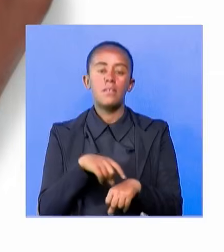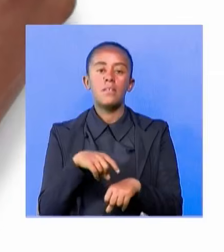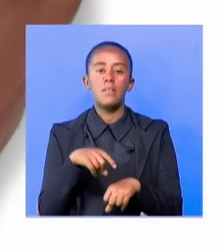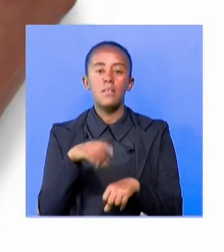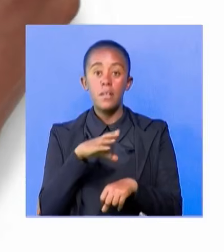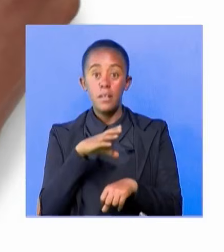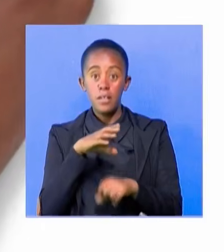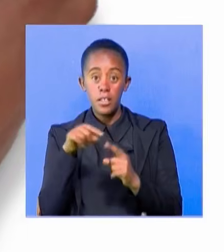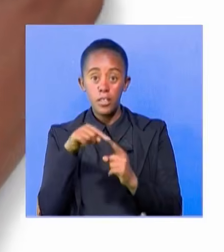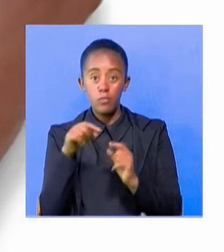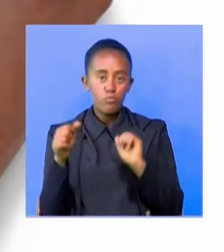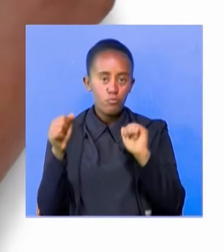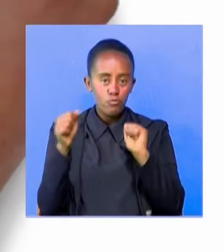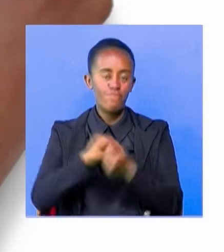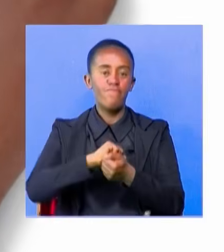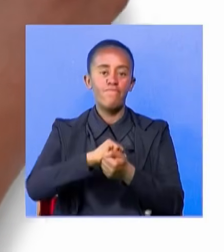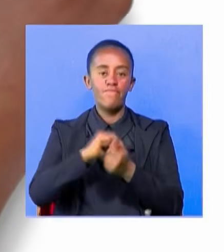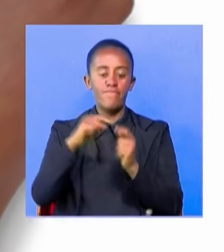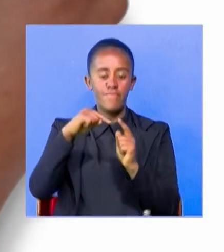into